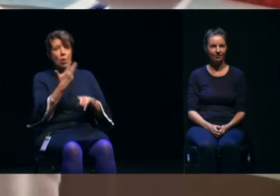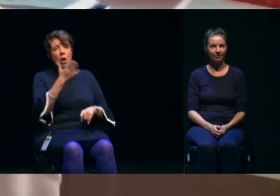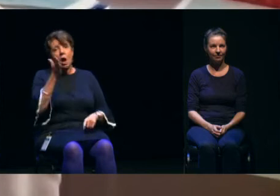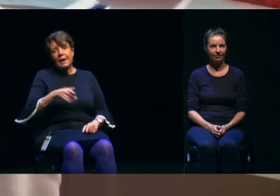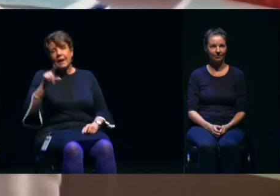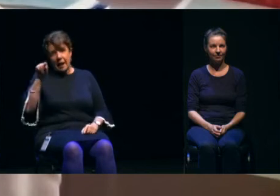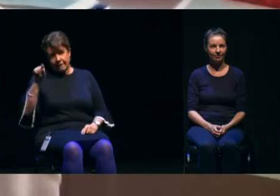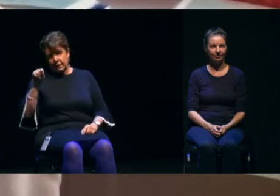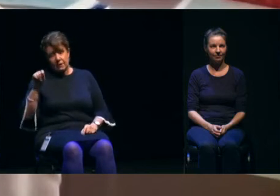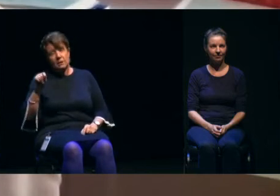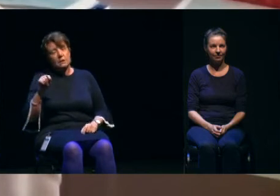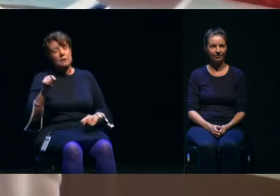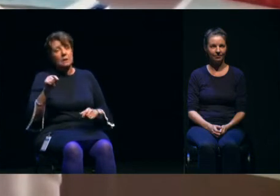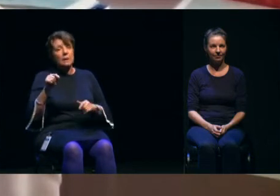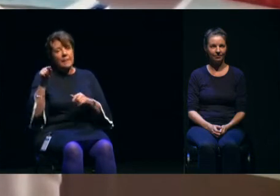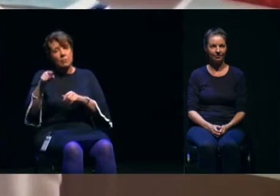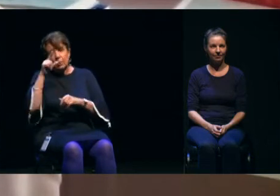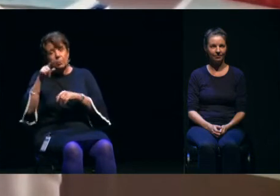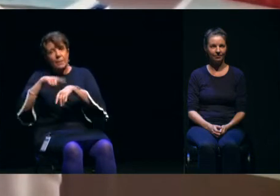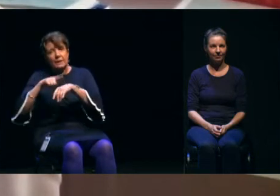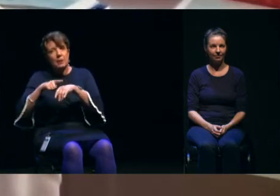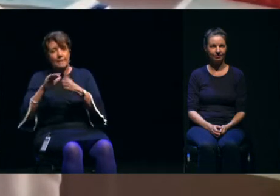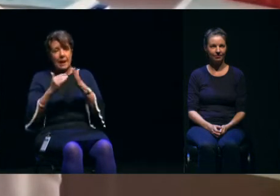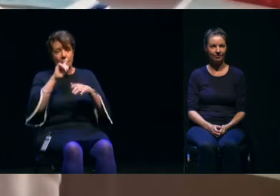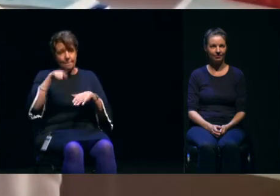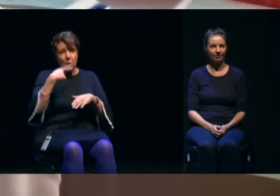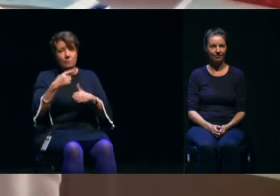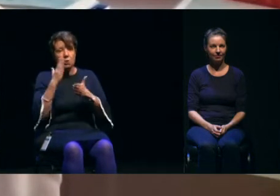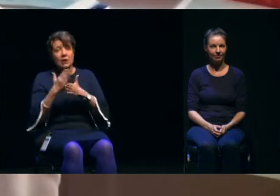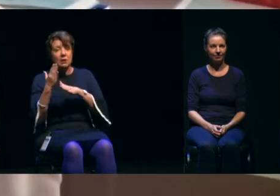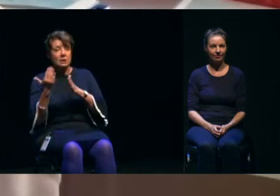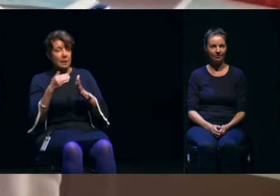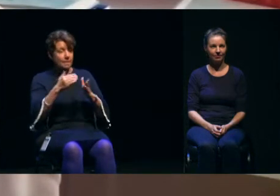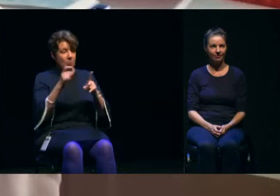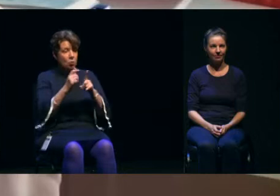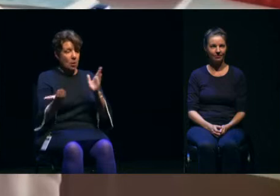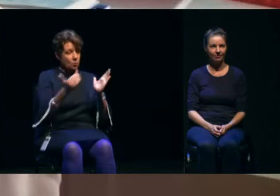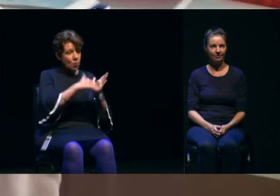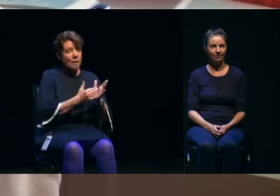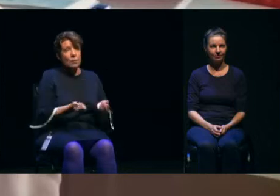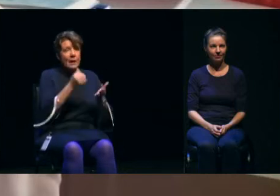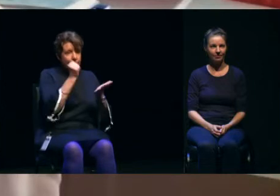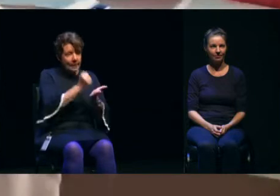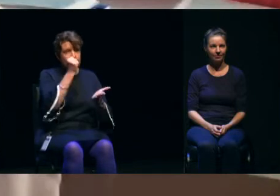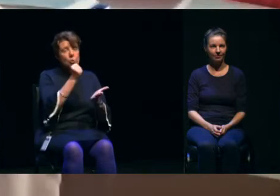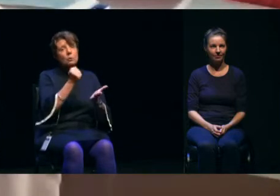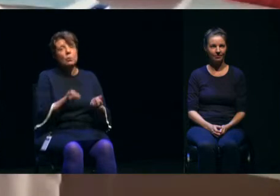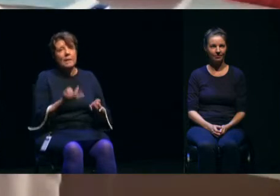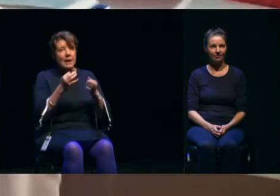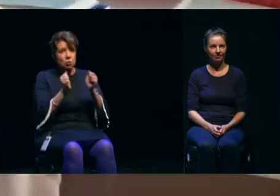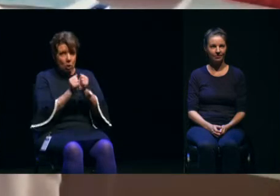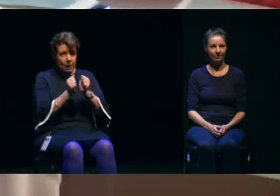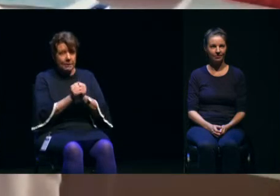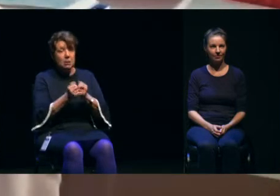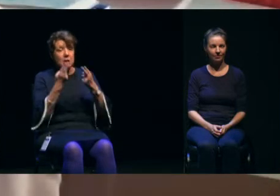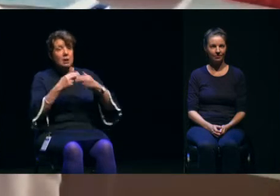Today it would be impossible. Paula entered the country without a visa, without documents. And she died